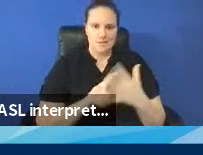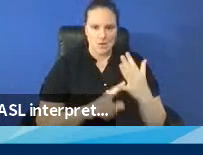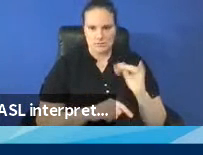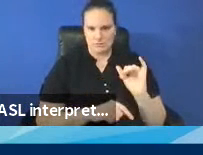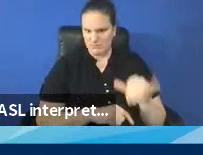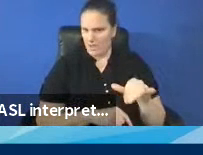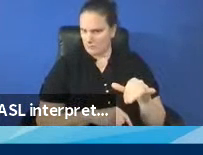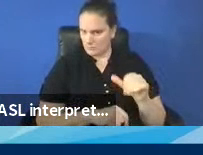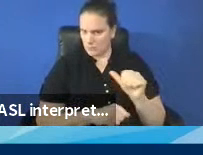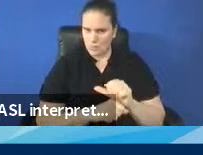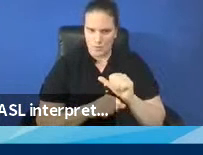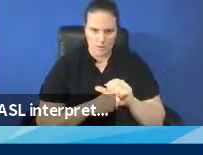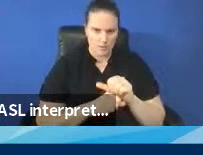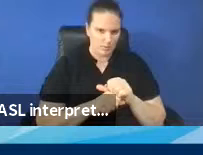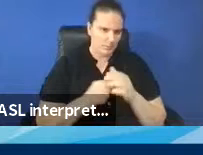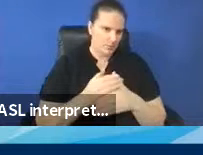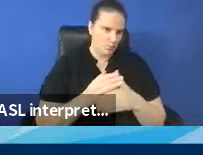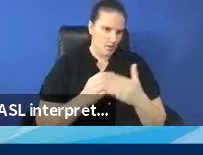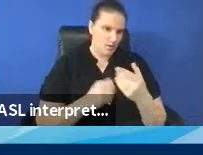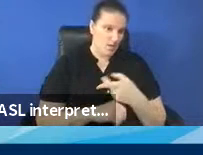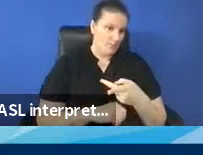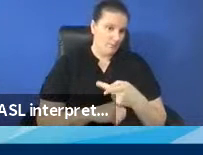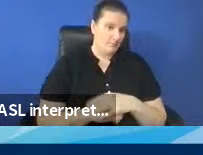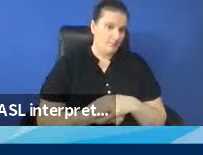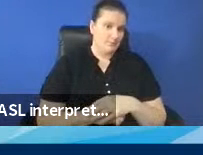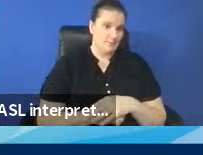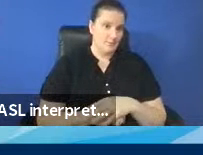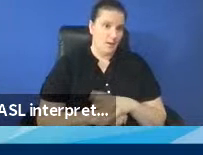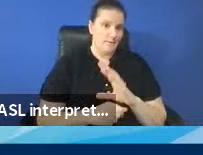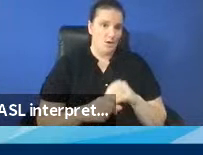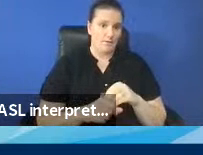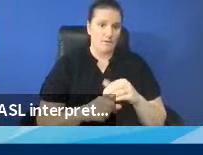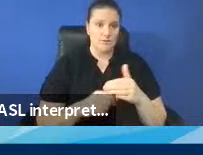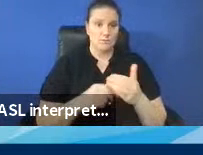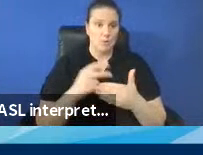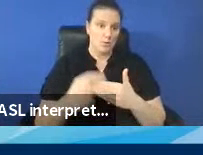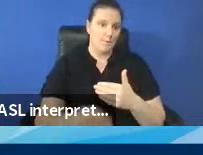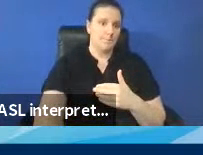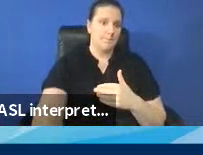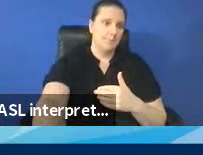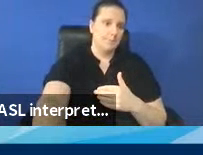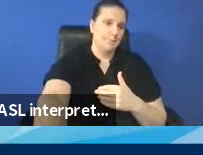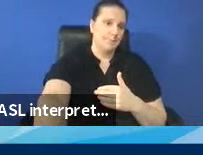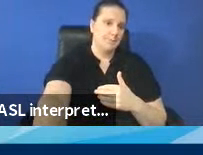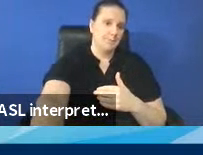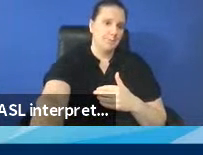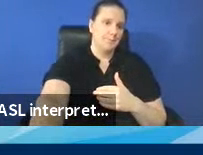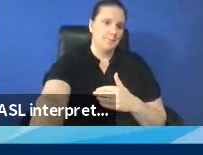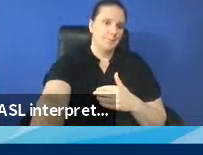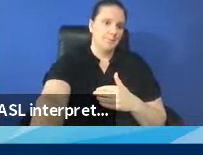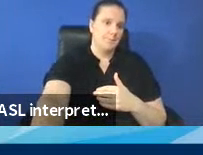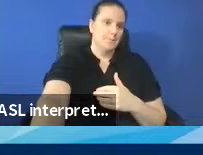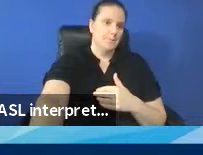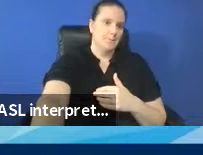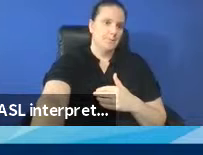will be worked out between them as part of this program process. So part of identifying what is that transit